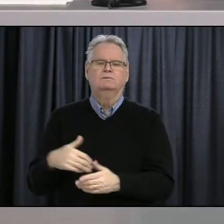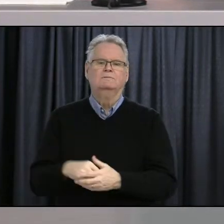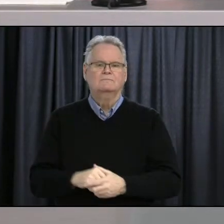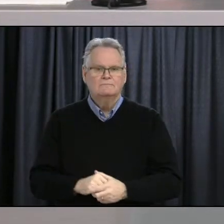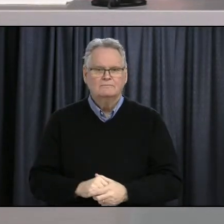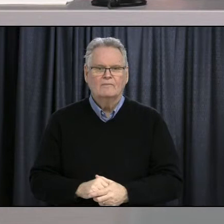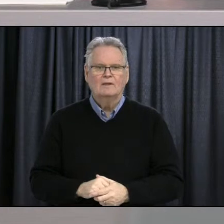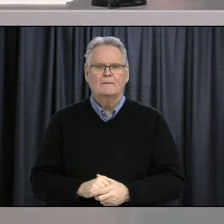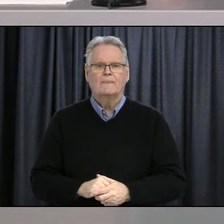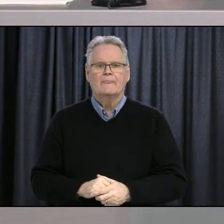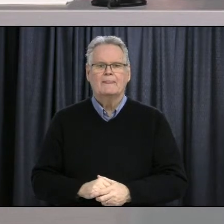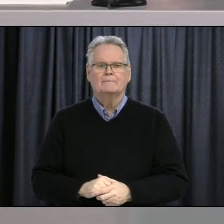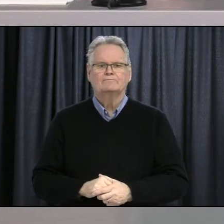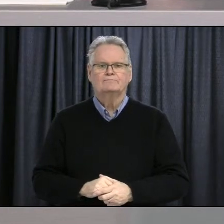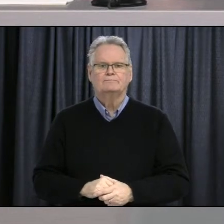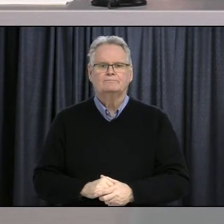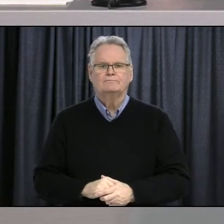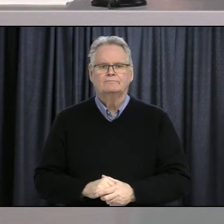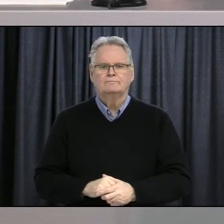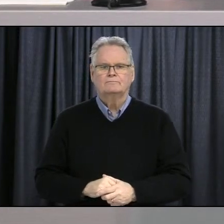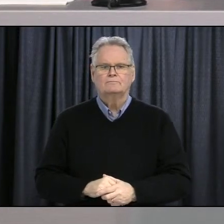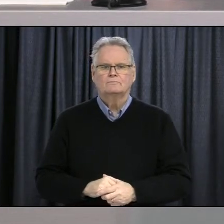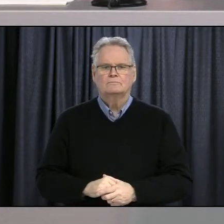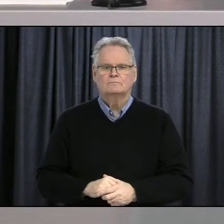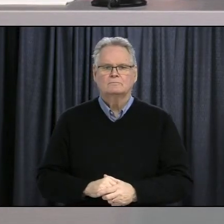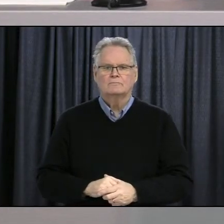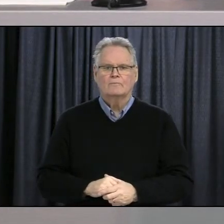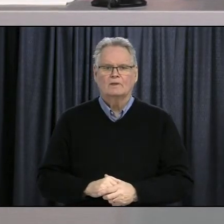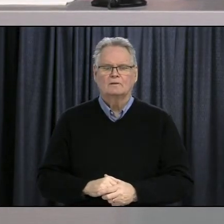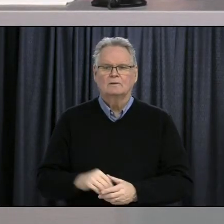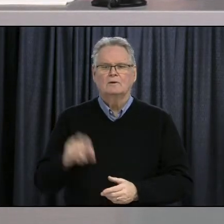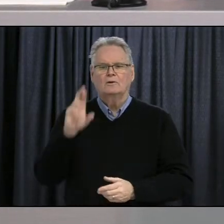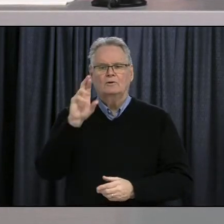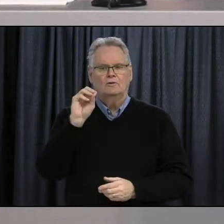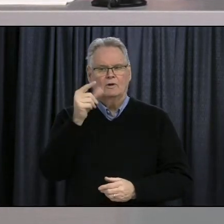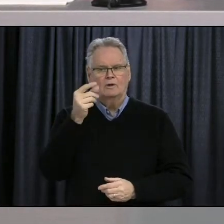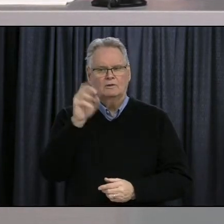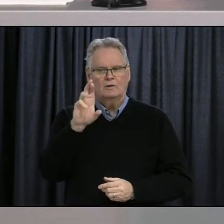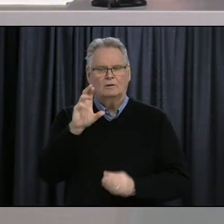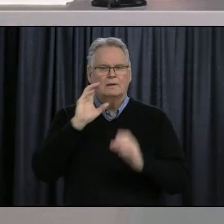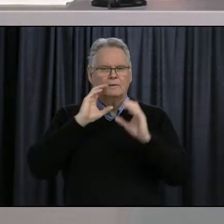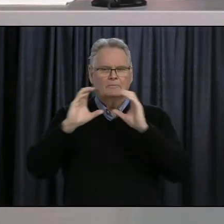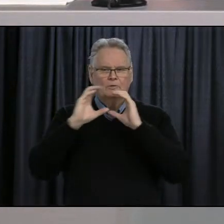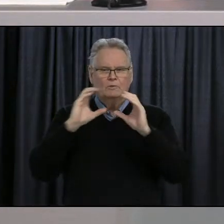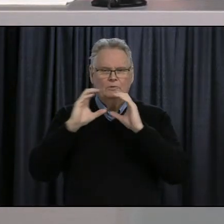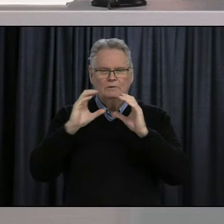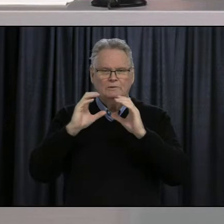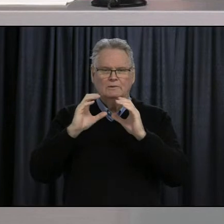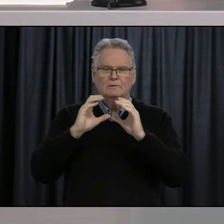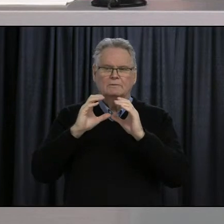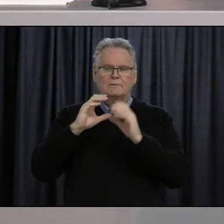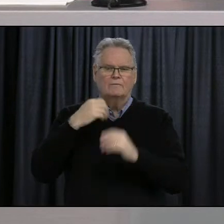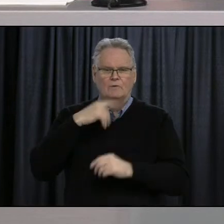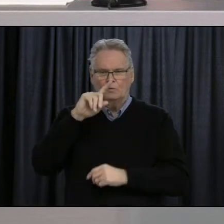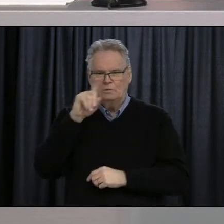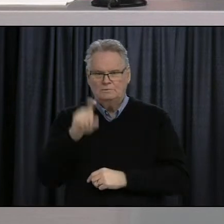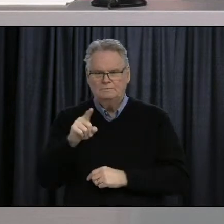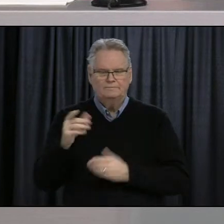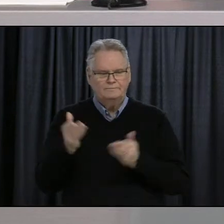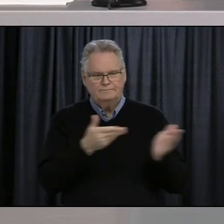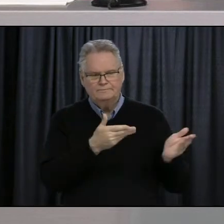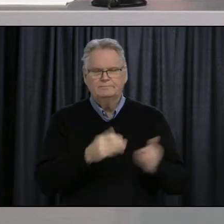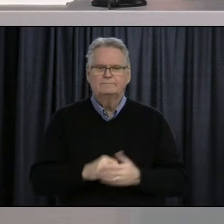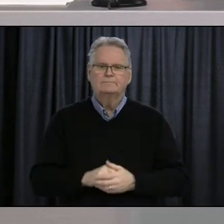appears as though vaccine talk is really popular today. Minister Haggie, with respect to the importance of proper and